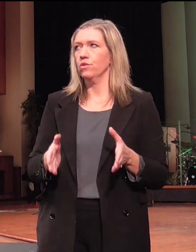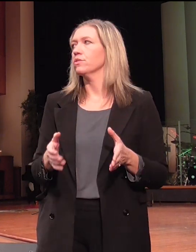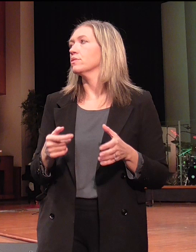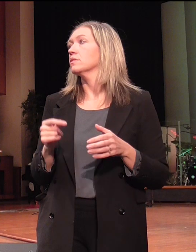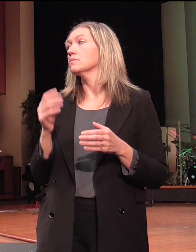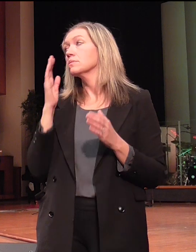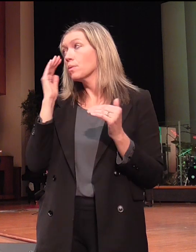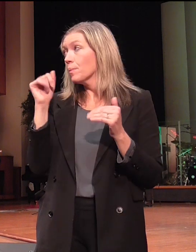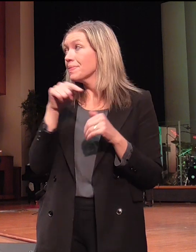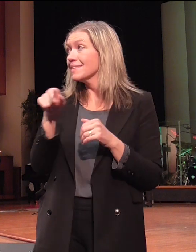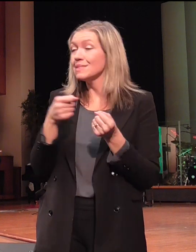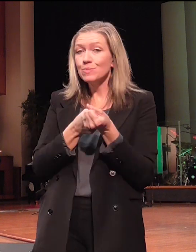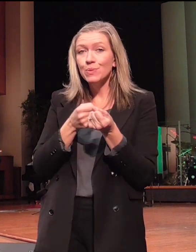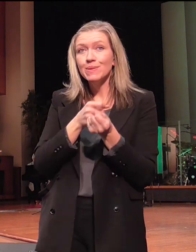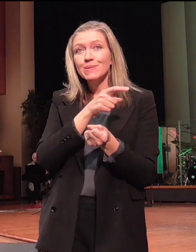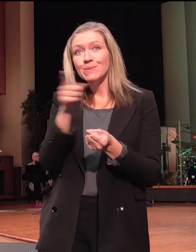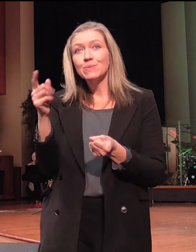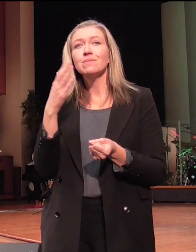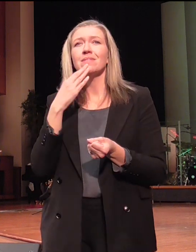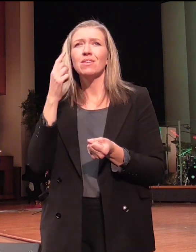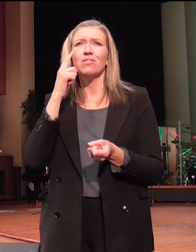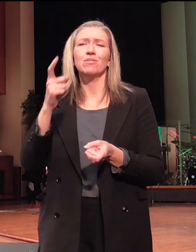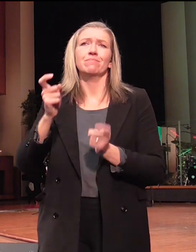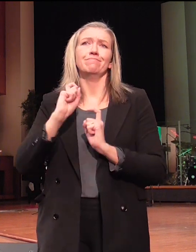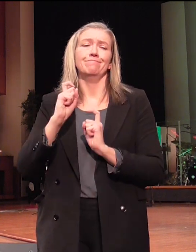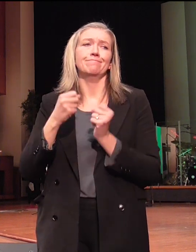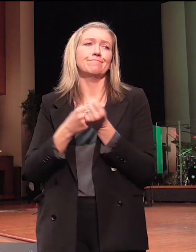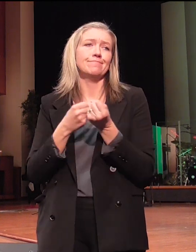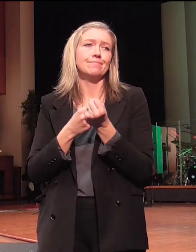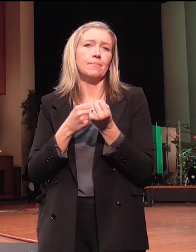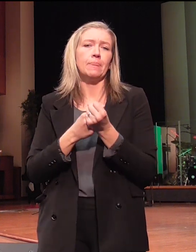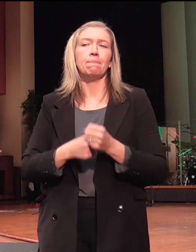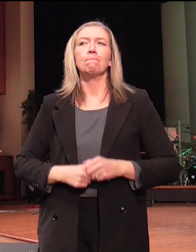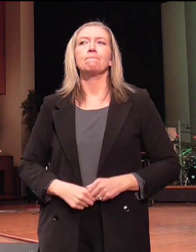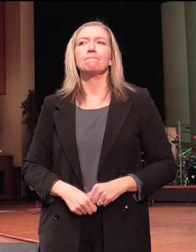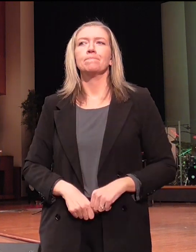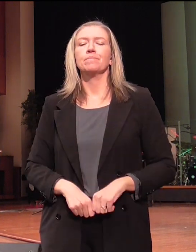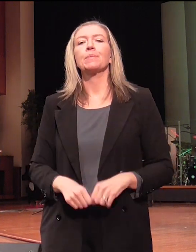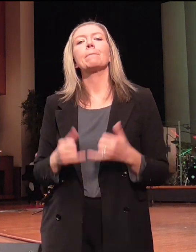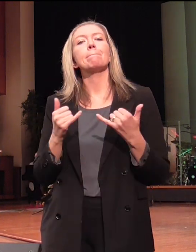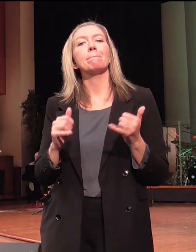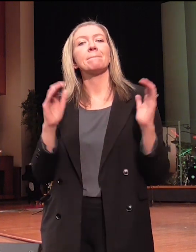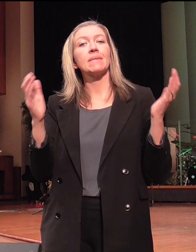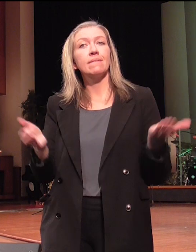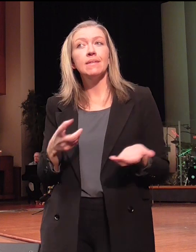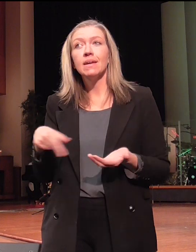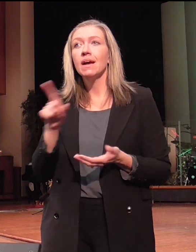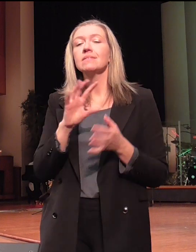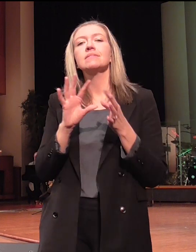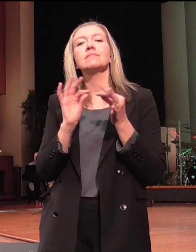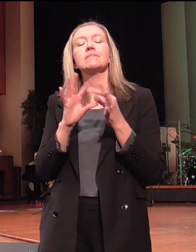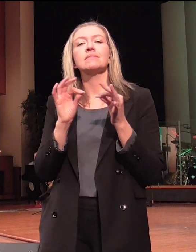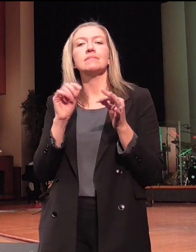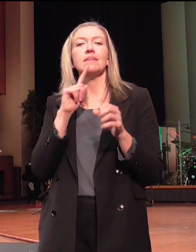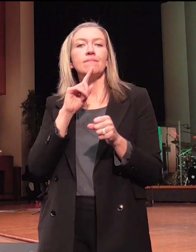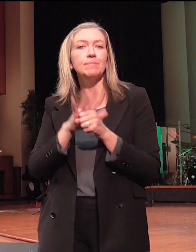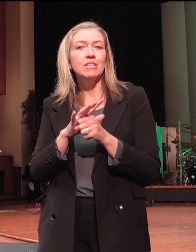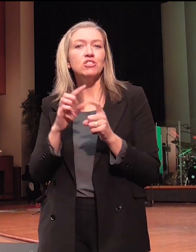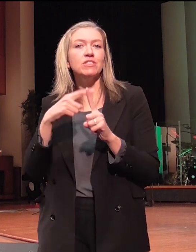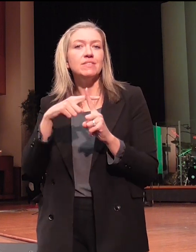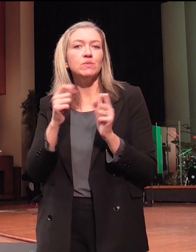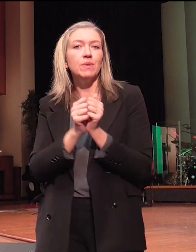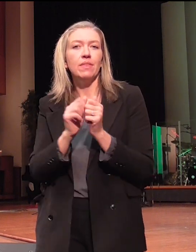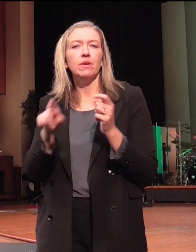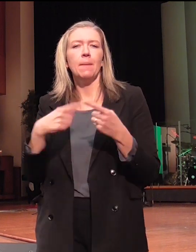you for supporting us in your generous, generous giving. And now I invite us to say our affirmation together